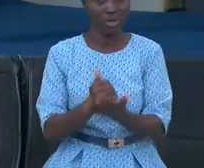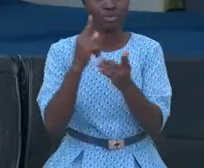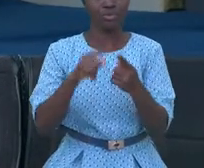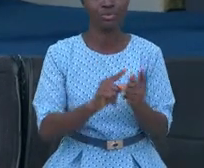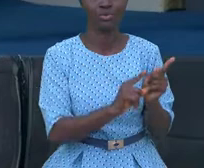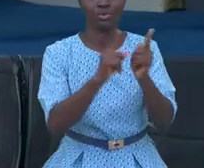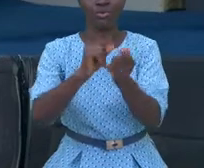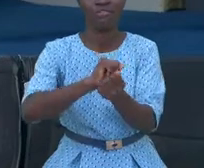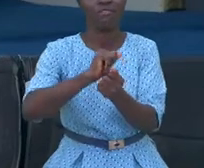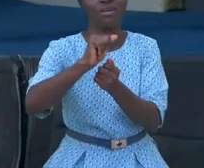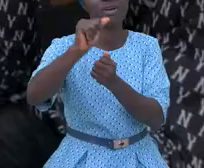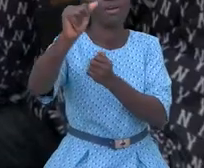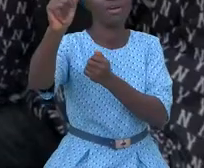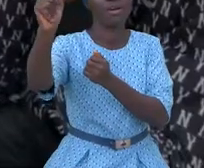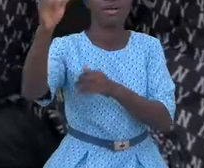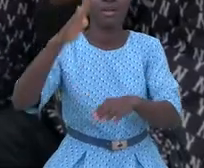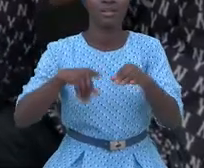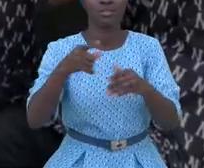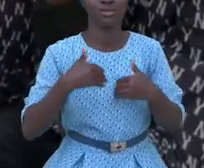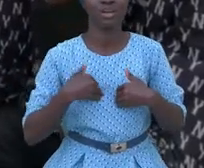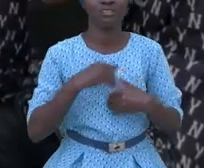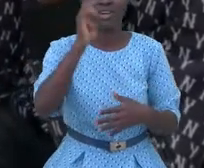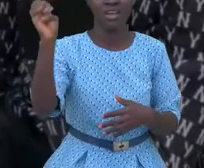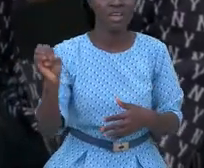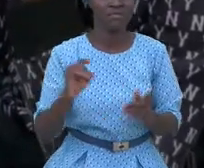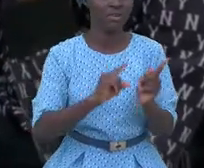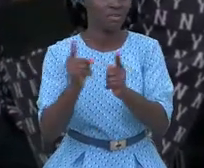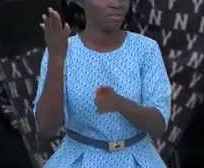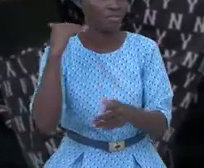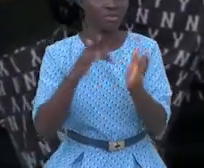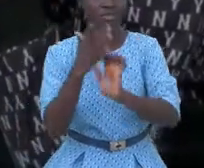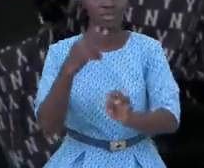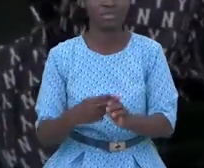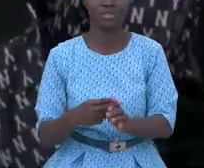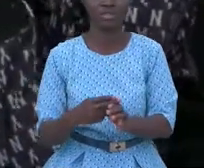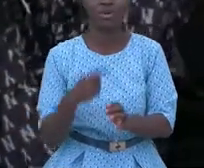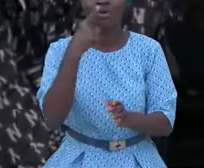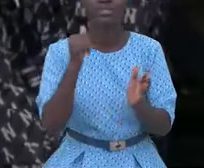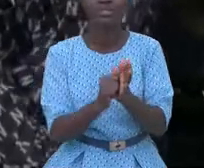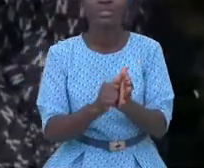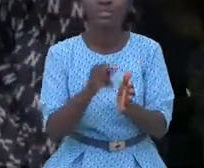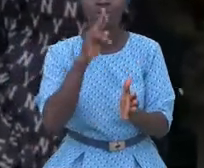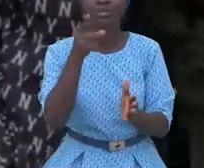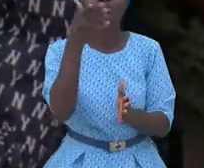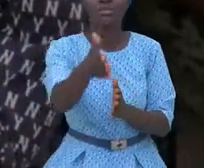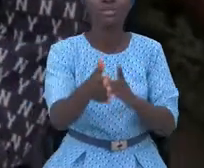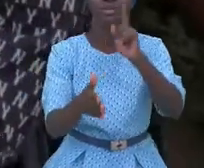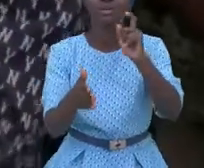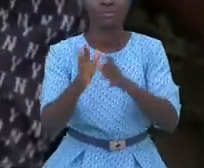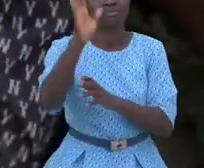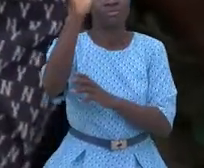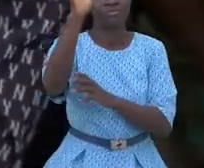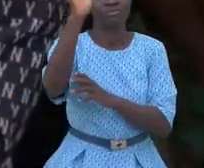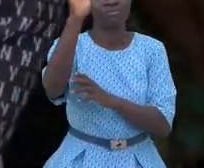have ever gone in Jesus' name. Who is that? Who is that? I said, who is